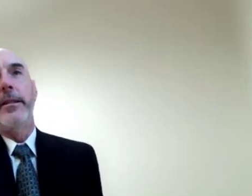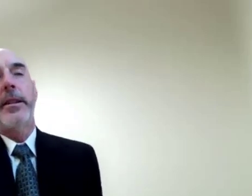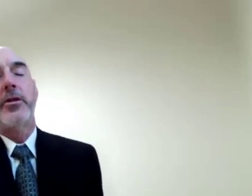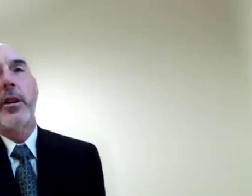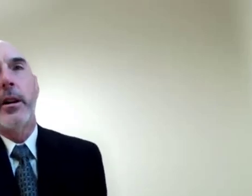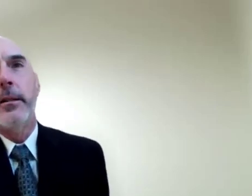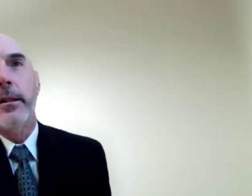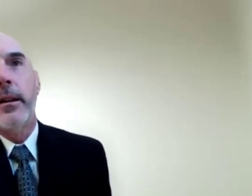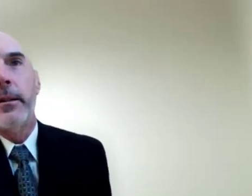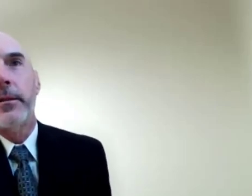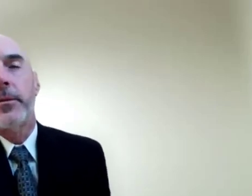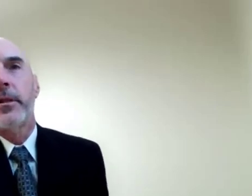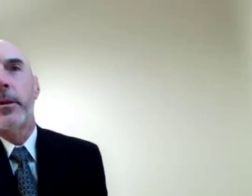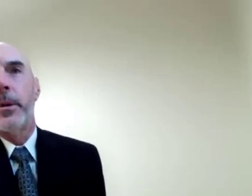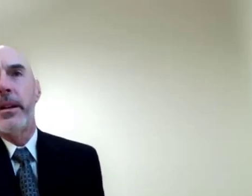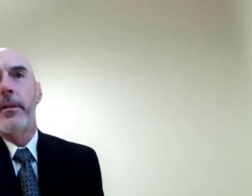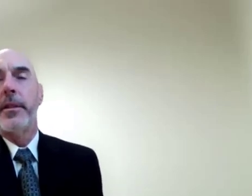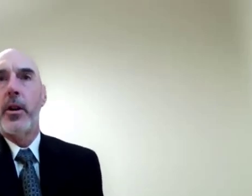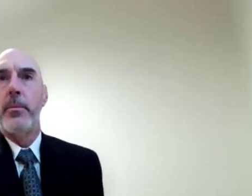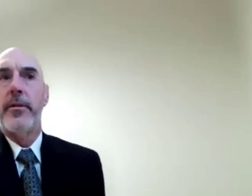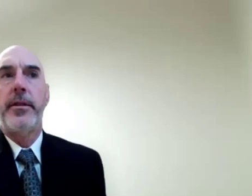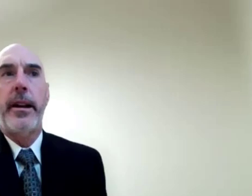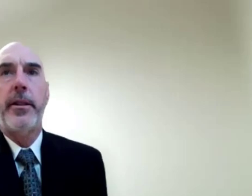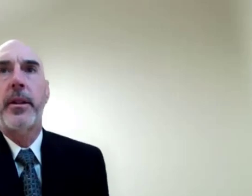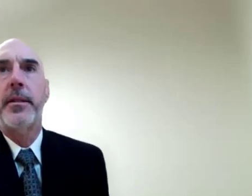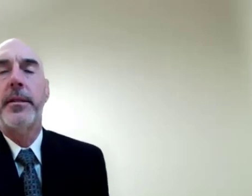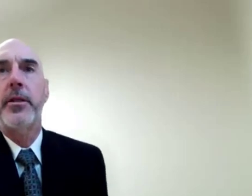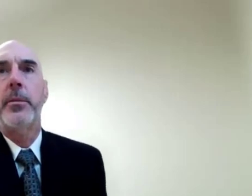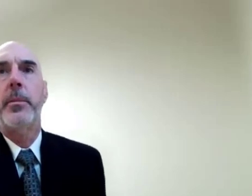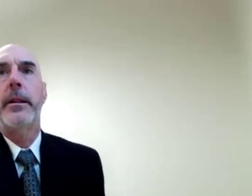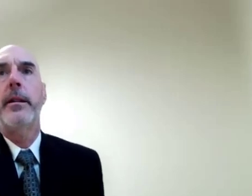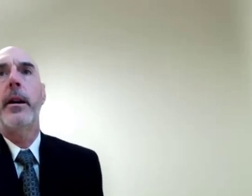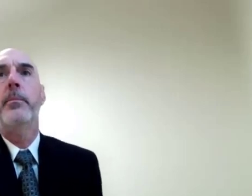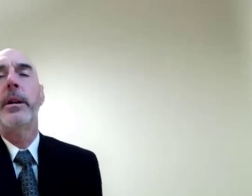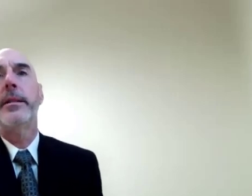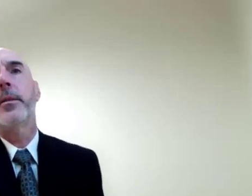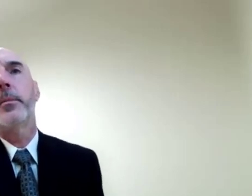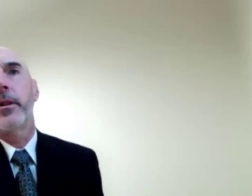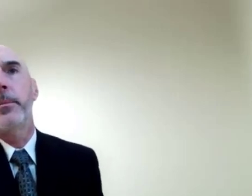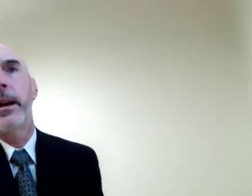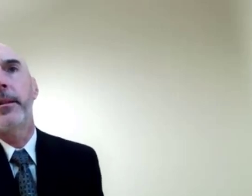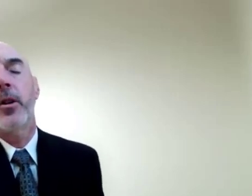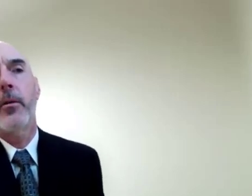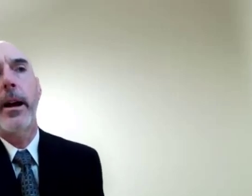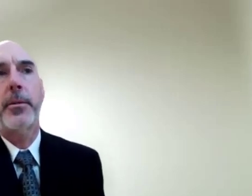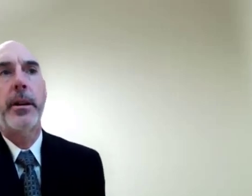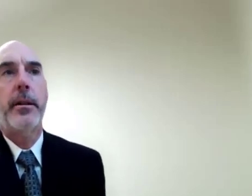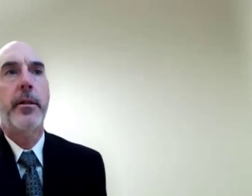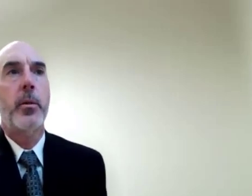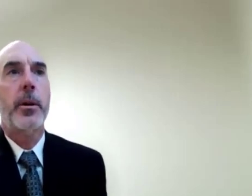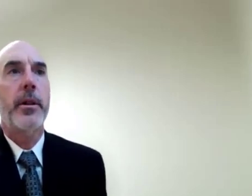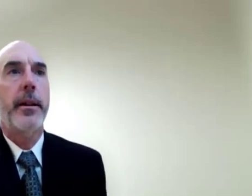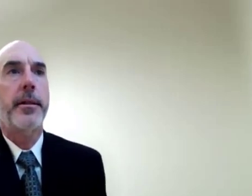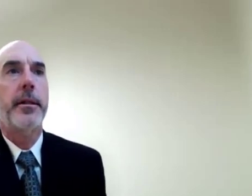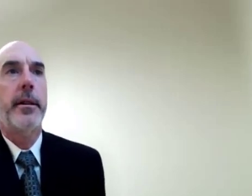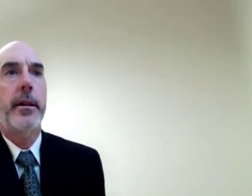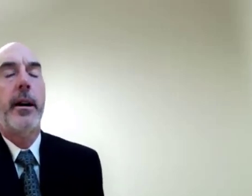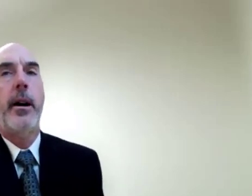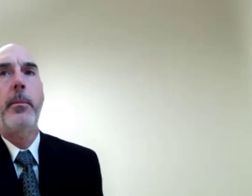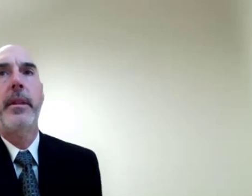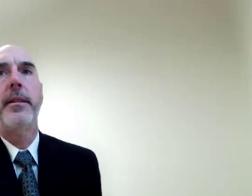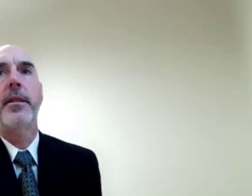that we didn't touch on, just a little bit beyond the scope of today's presentation, but disability-based harassment in the